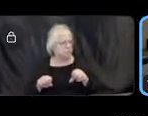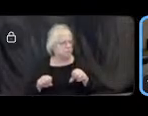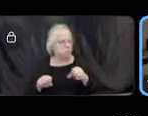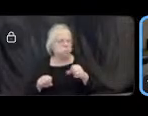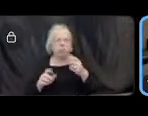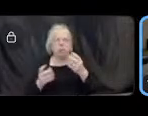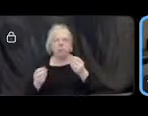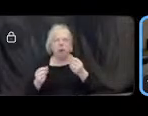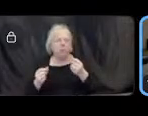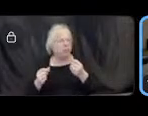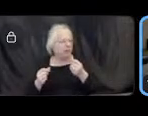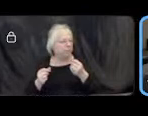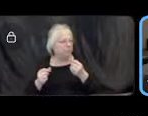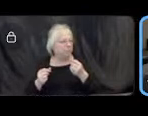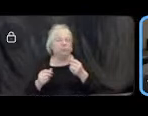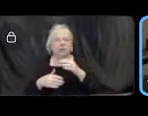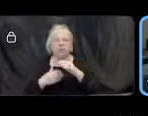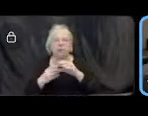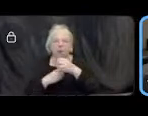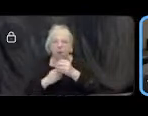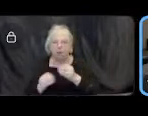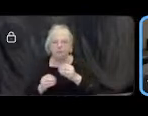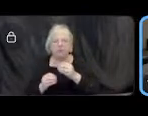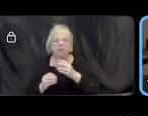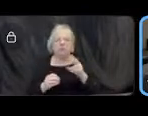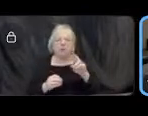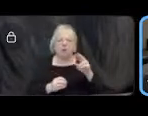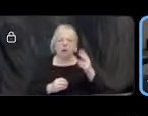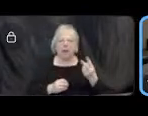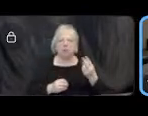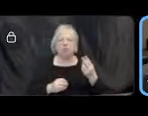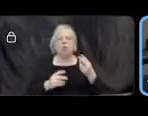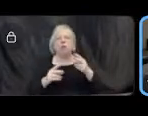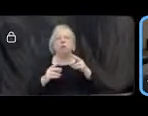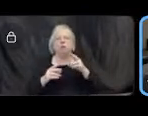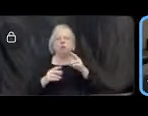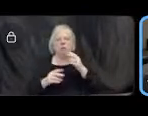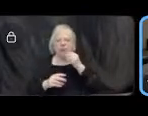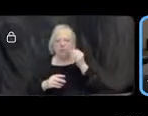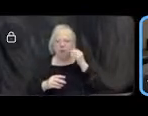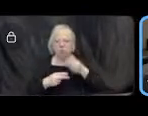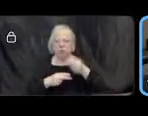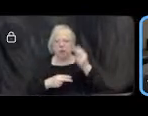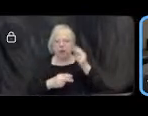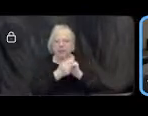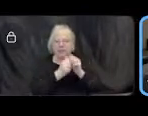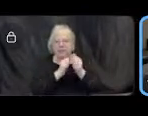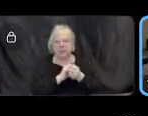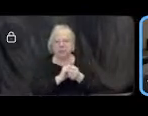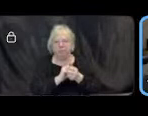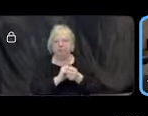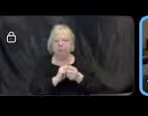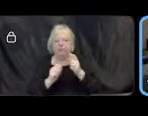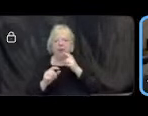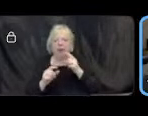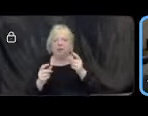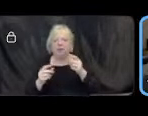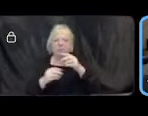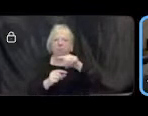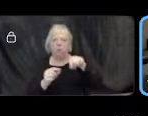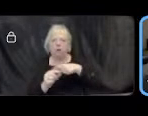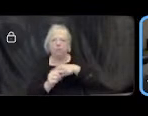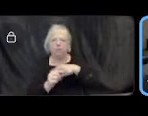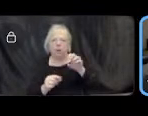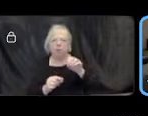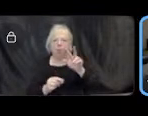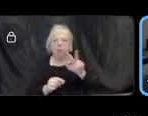Market Street as O, office, and RH, residential high density. The property is currently bordered by O3,